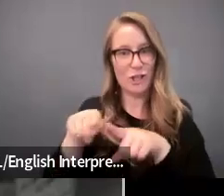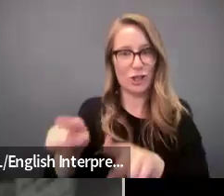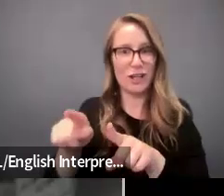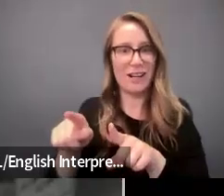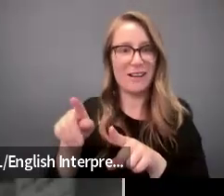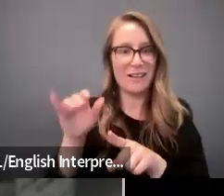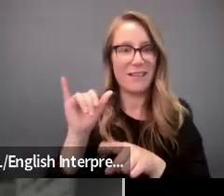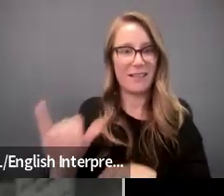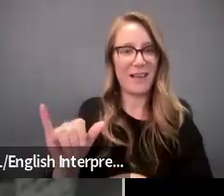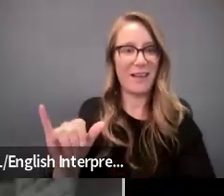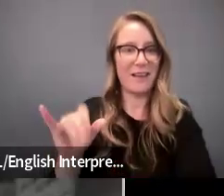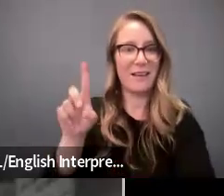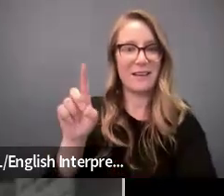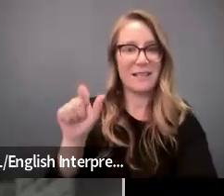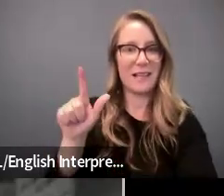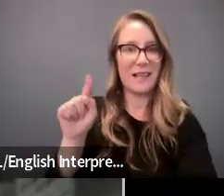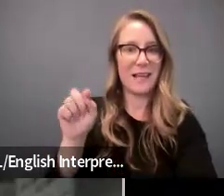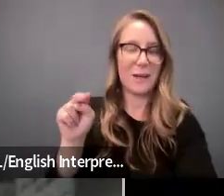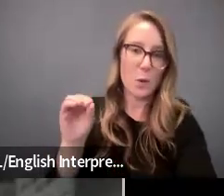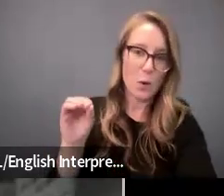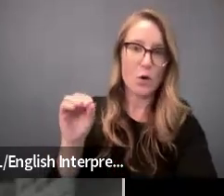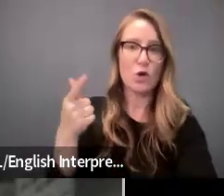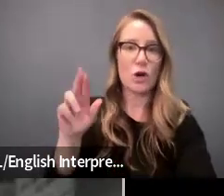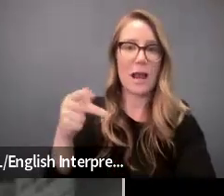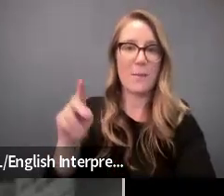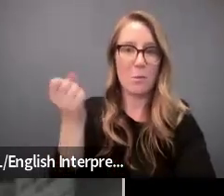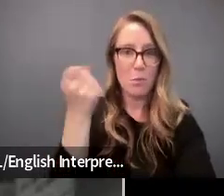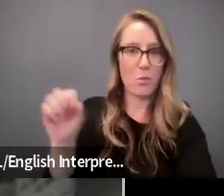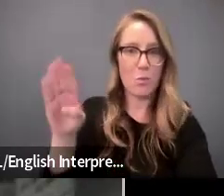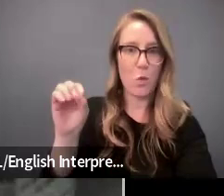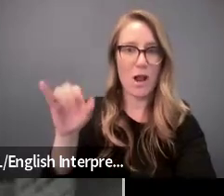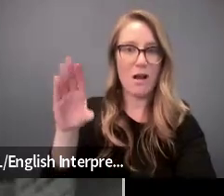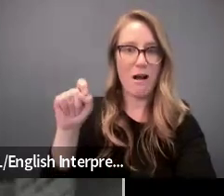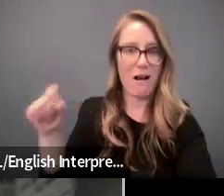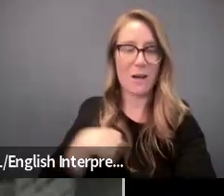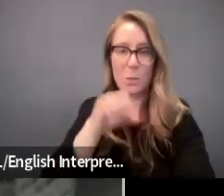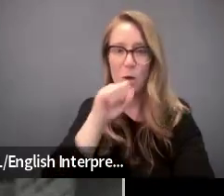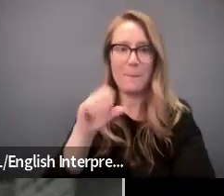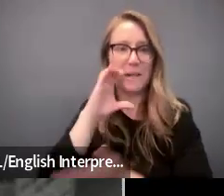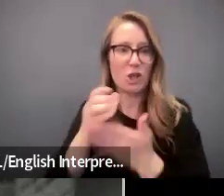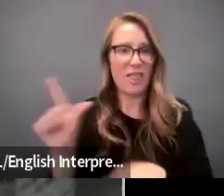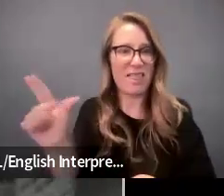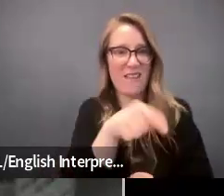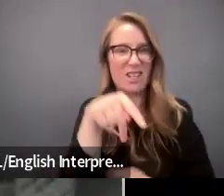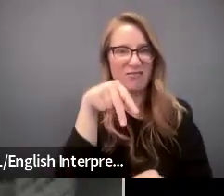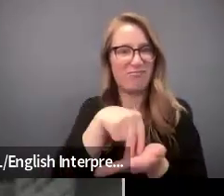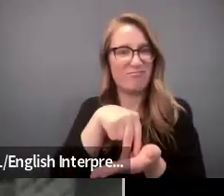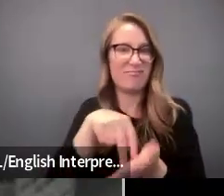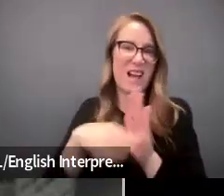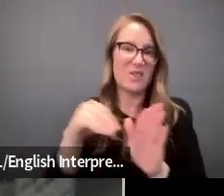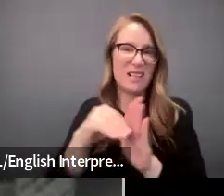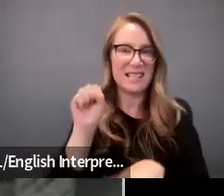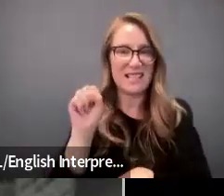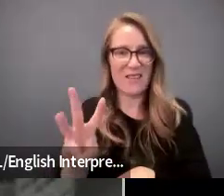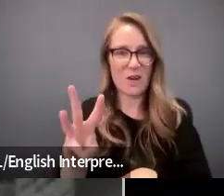grape boycott. And just love this picture of her on the left outside the Safeway, and then